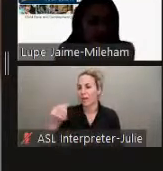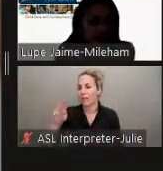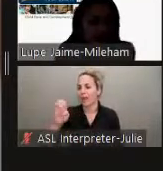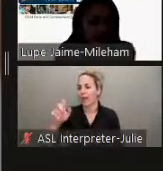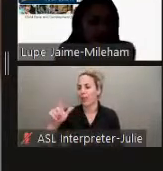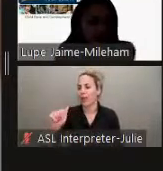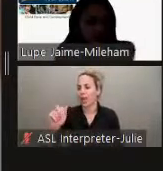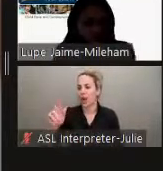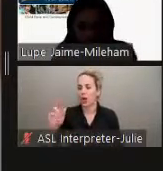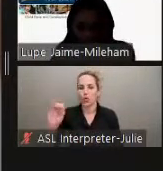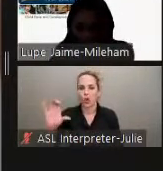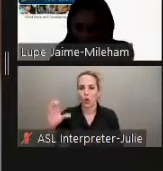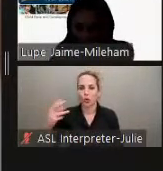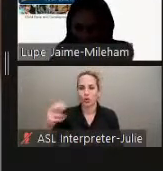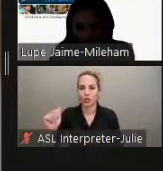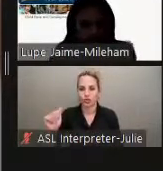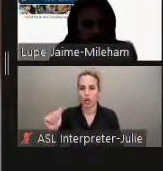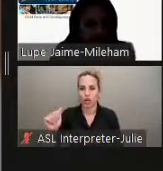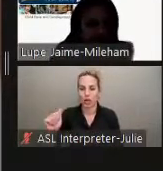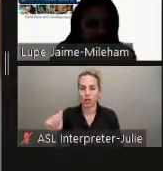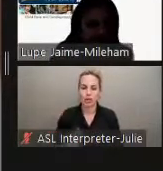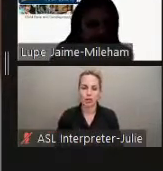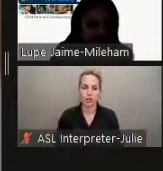Rocha. Pamela?